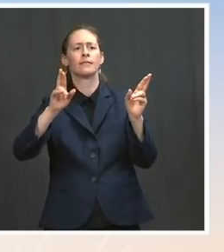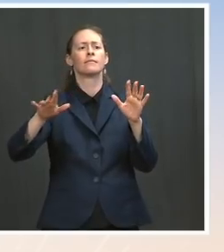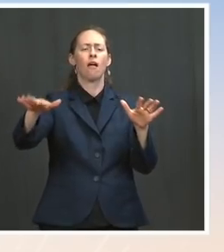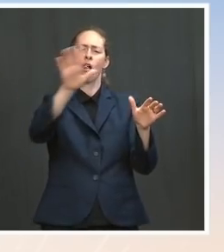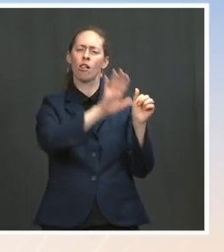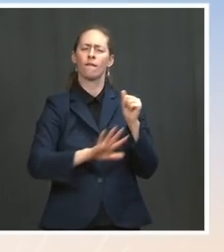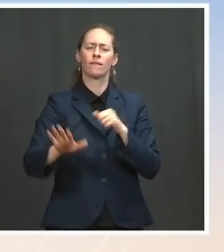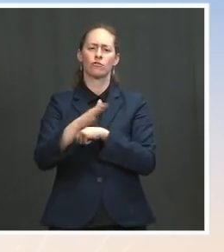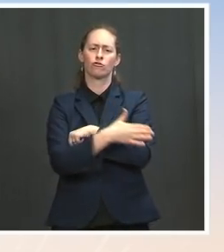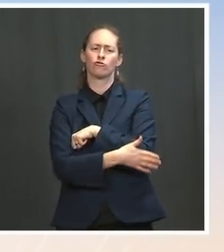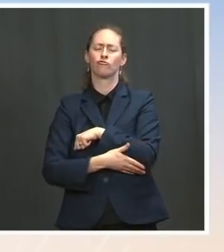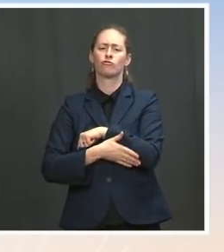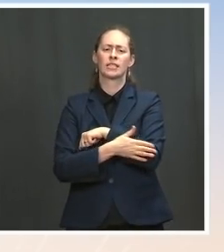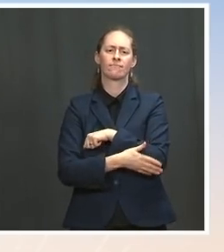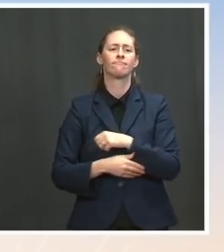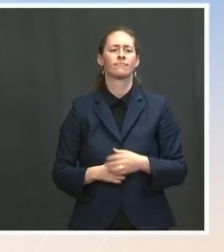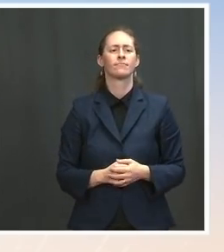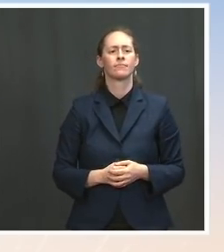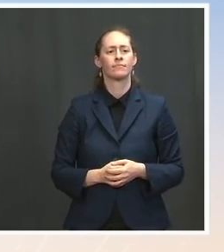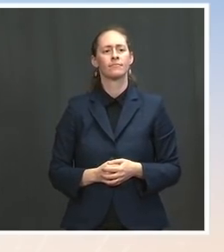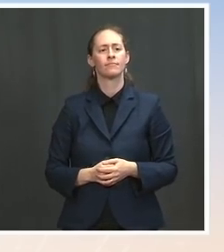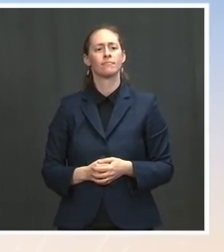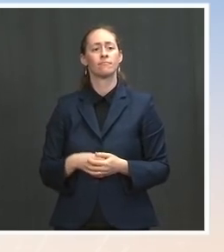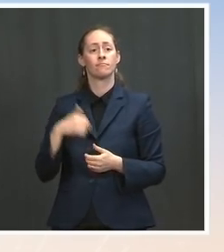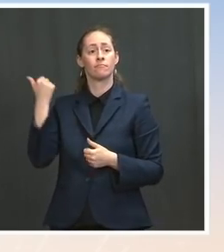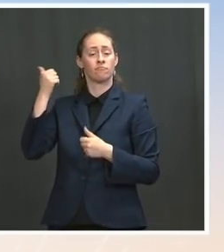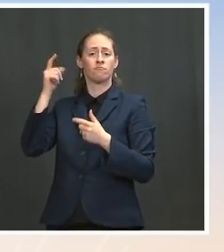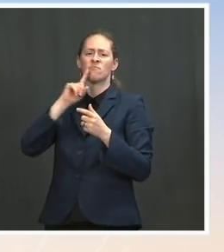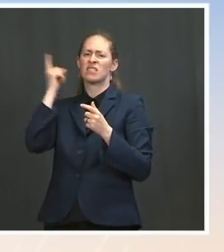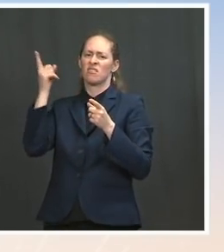president is looking to work with the vice president as a partner